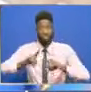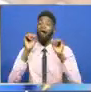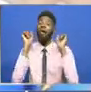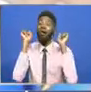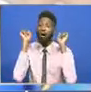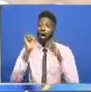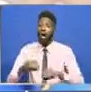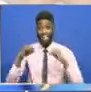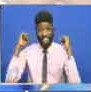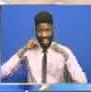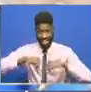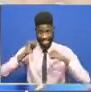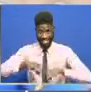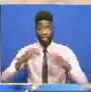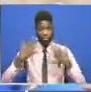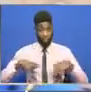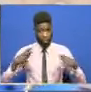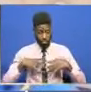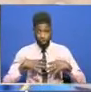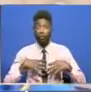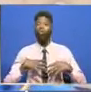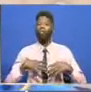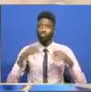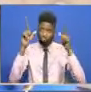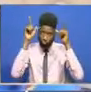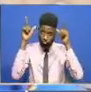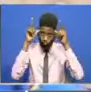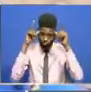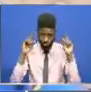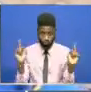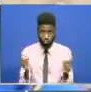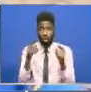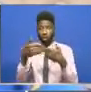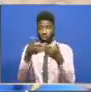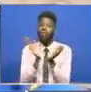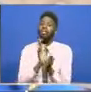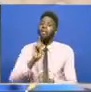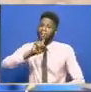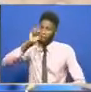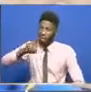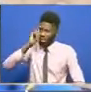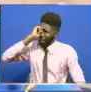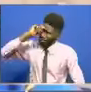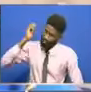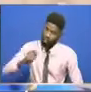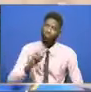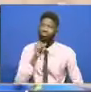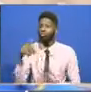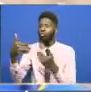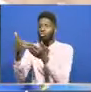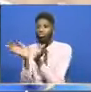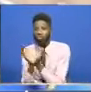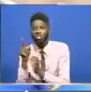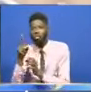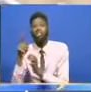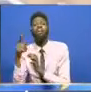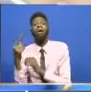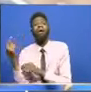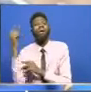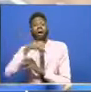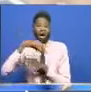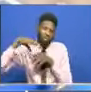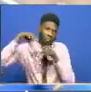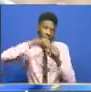understanding between herders and the communities, it has to be respected, not to be to look like maybe these ones are invading. But in the event